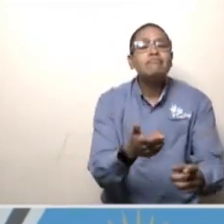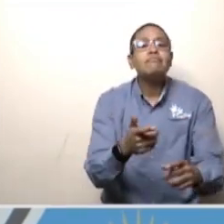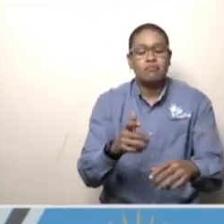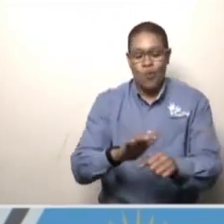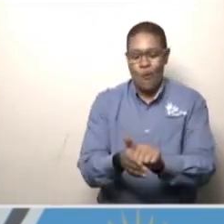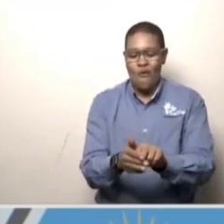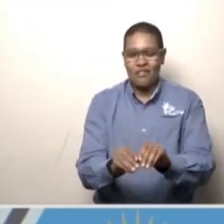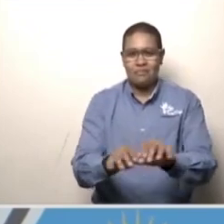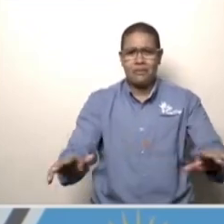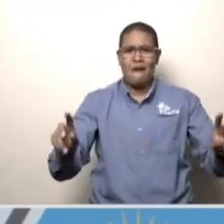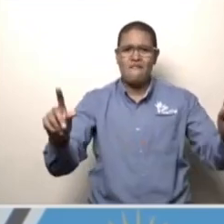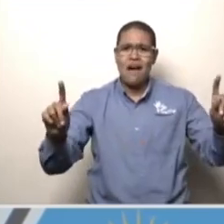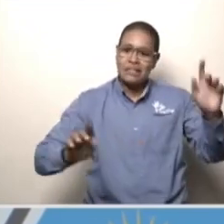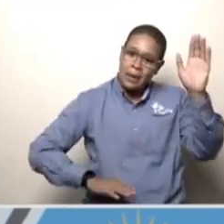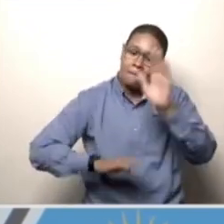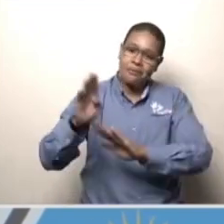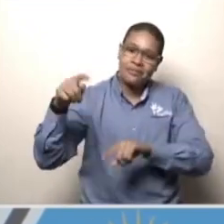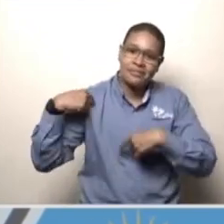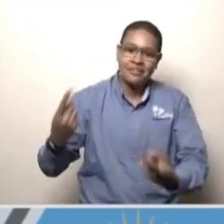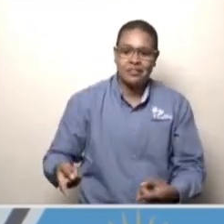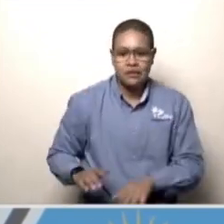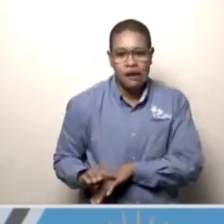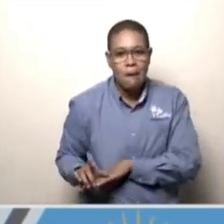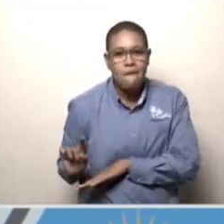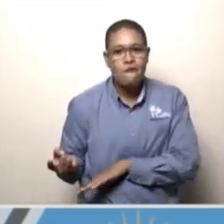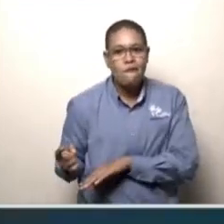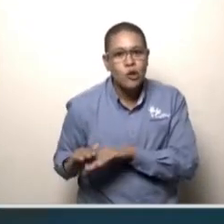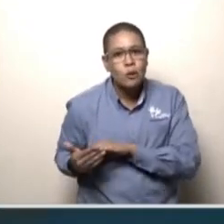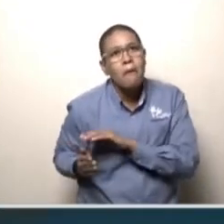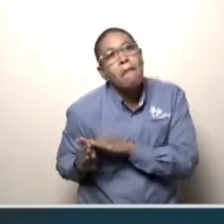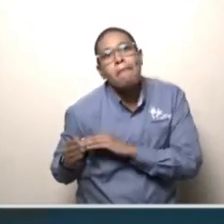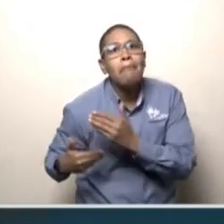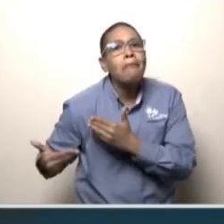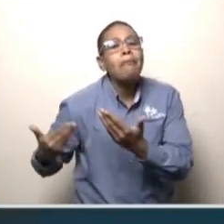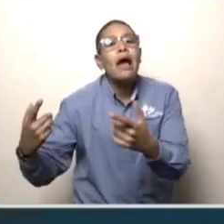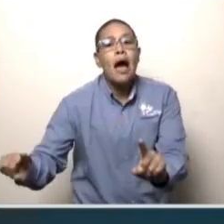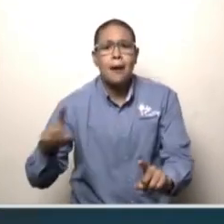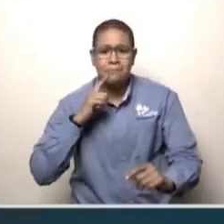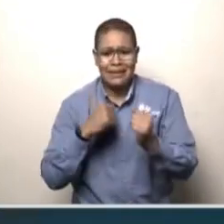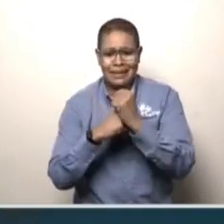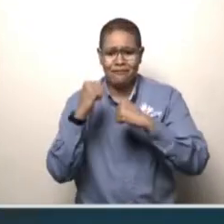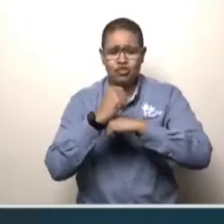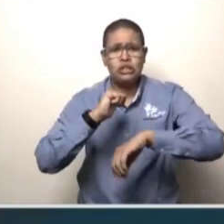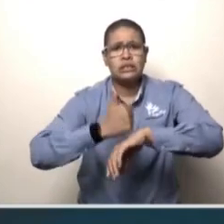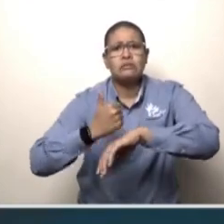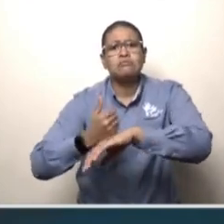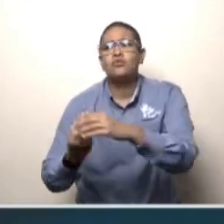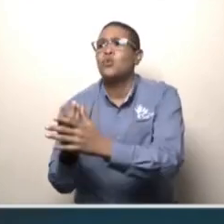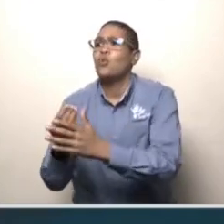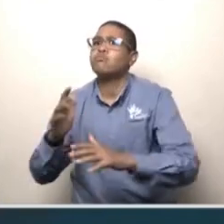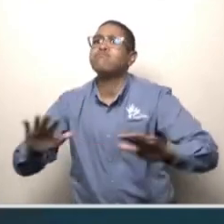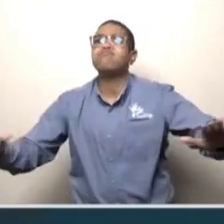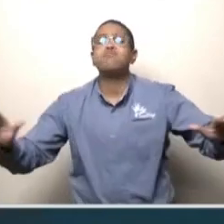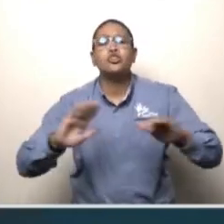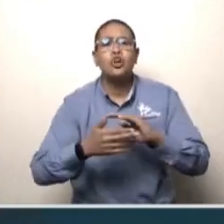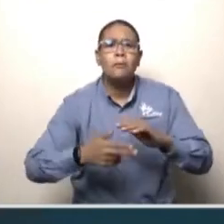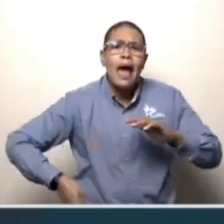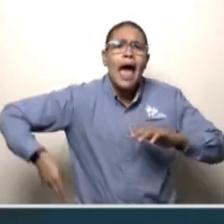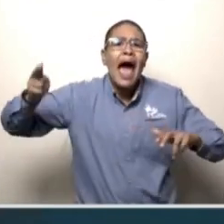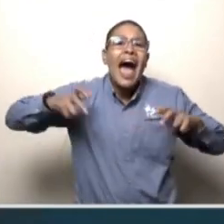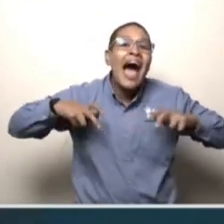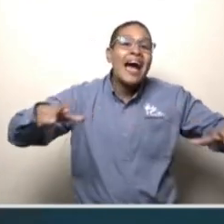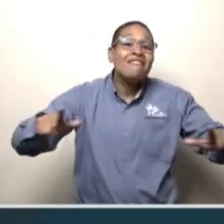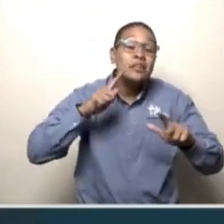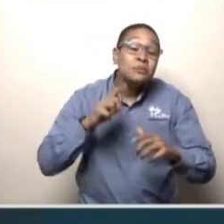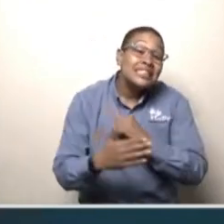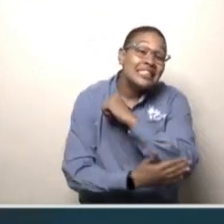fastest recovery in the region since. He's launched the most extensive infrastructure projects in Jamaica's history, highest investment in national